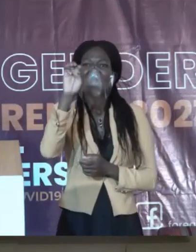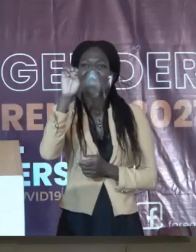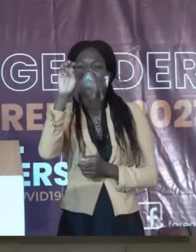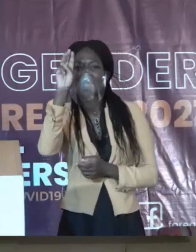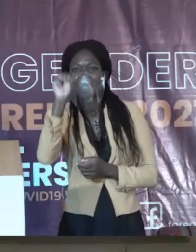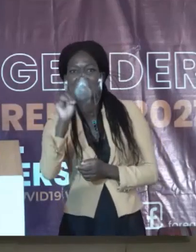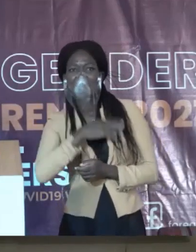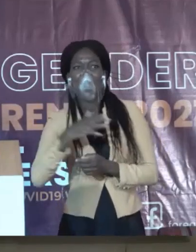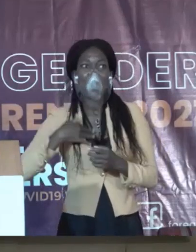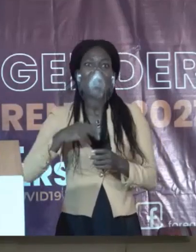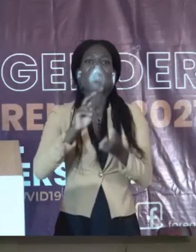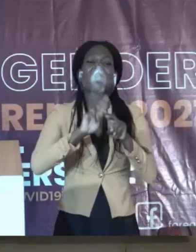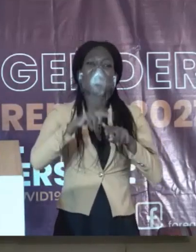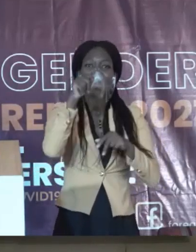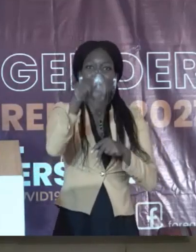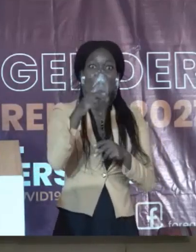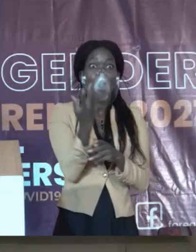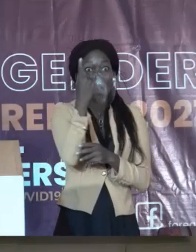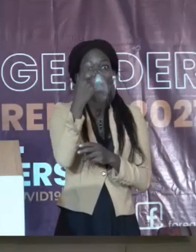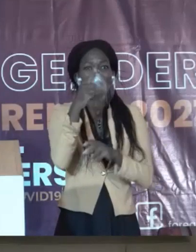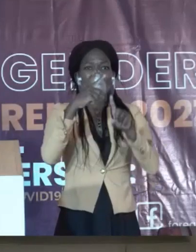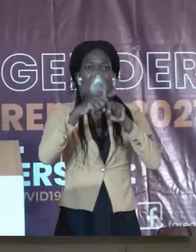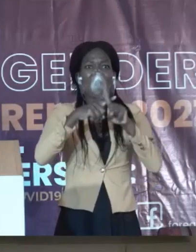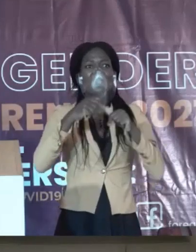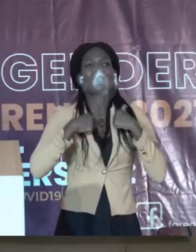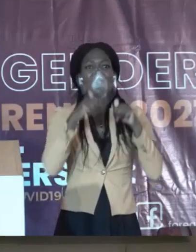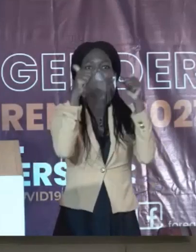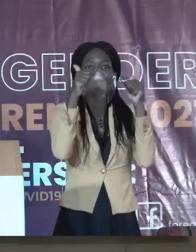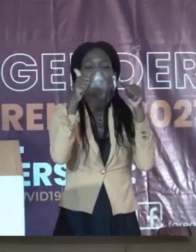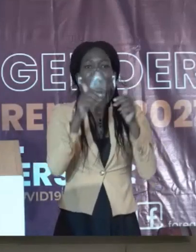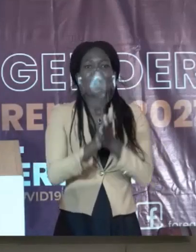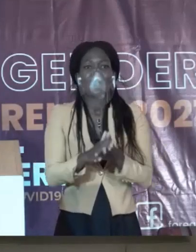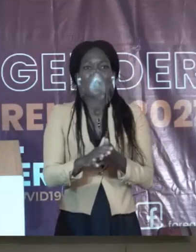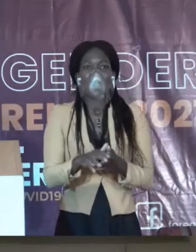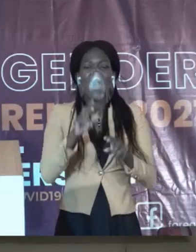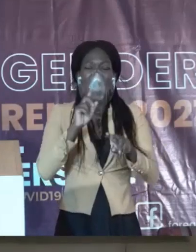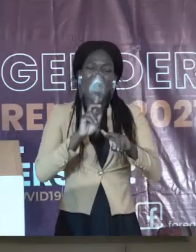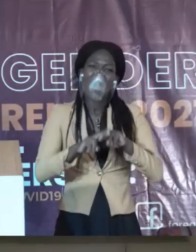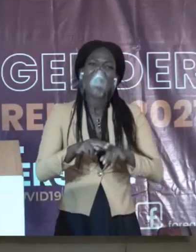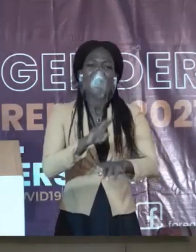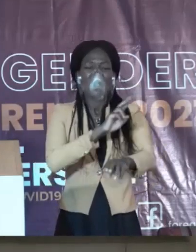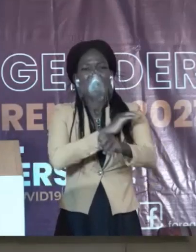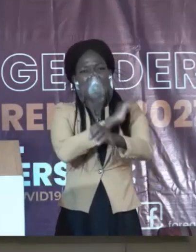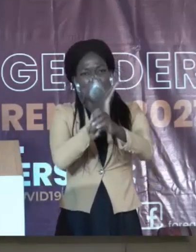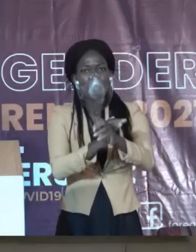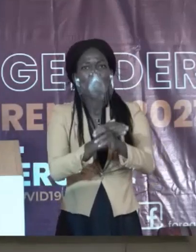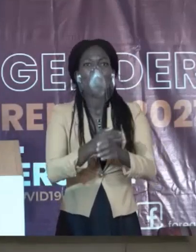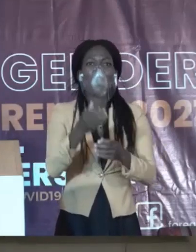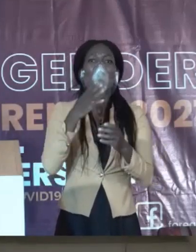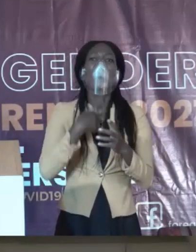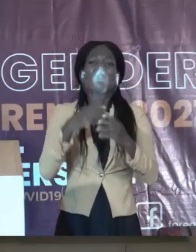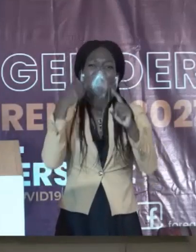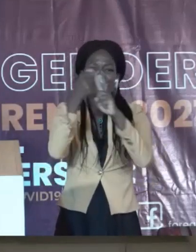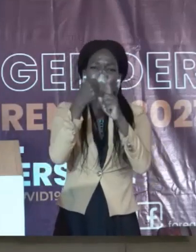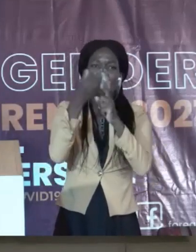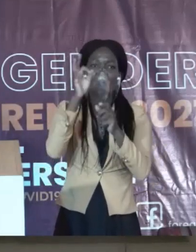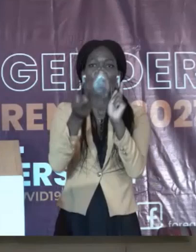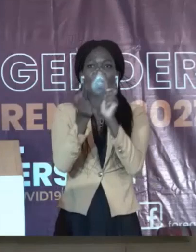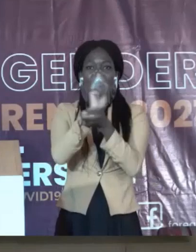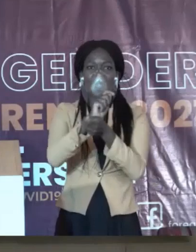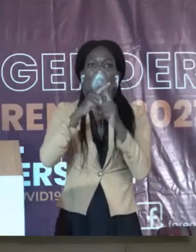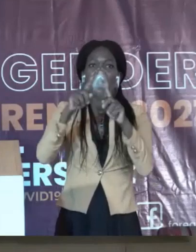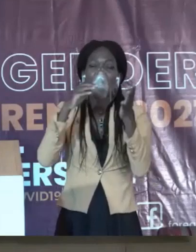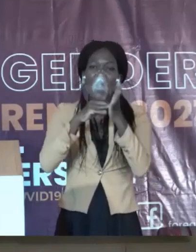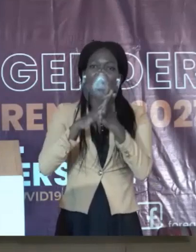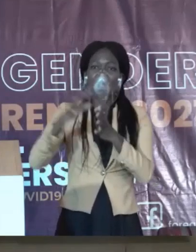to understand that as a positive and a really strong force for change, but also to help men to come on board as allies and